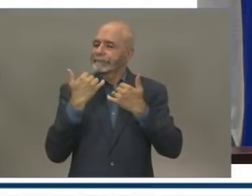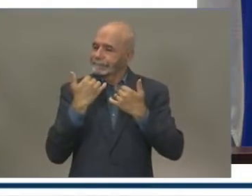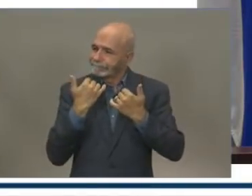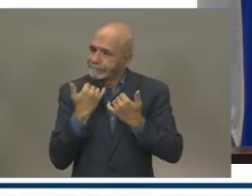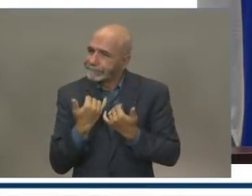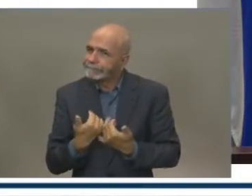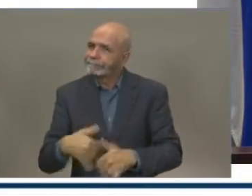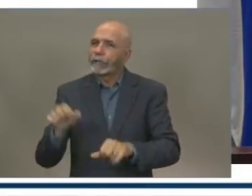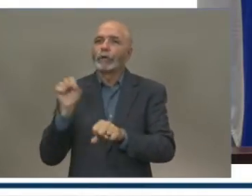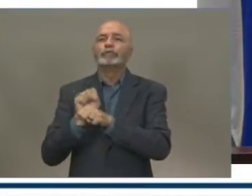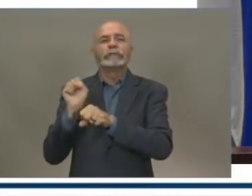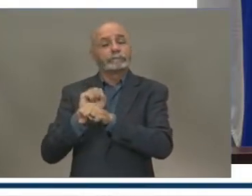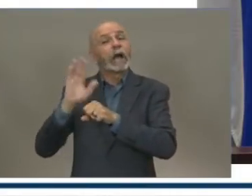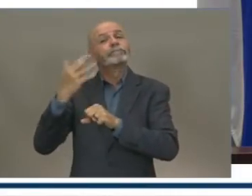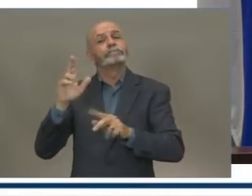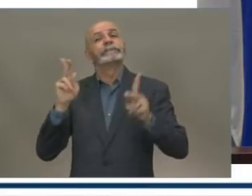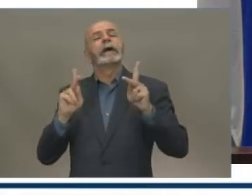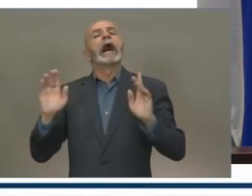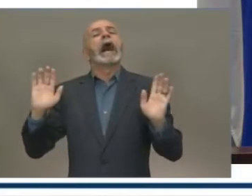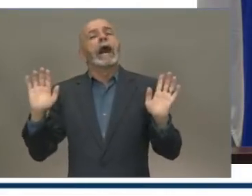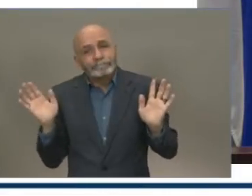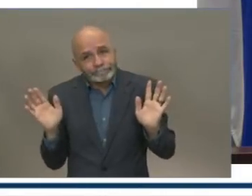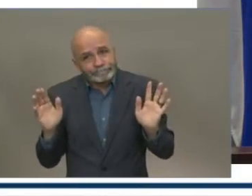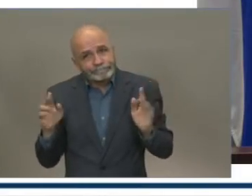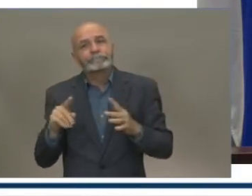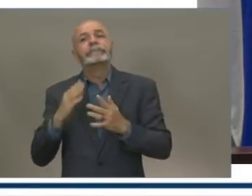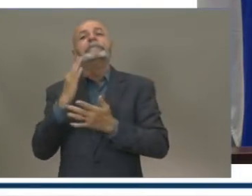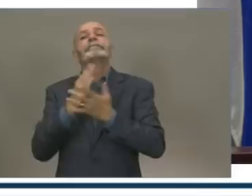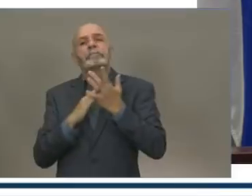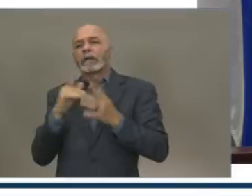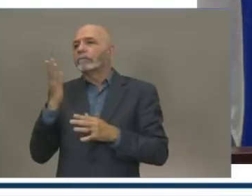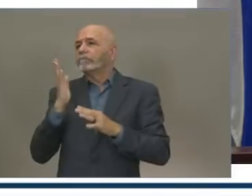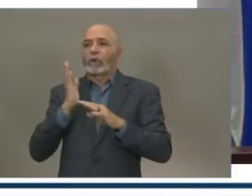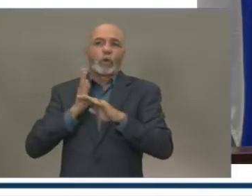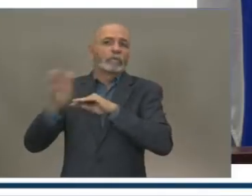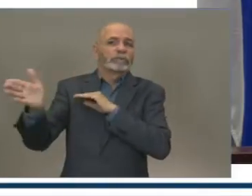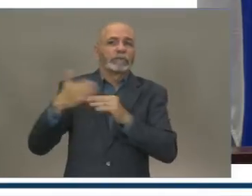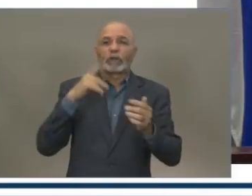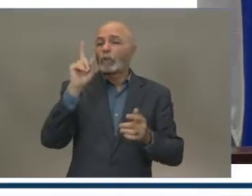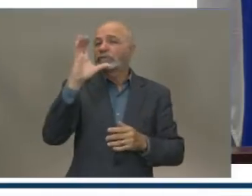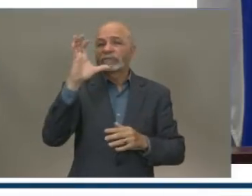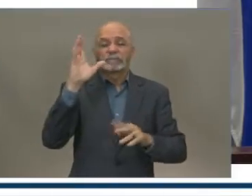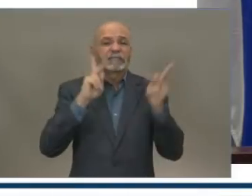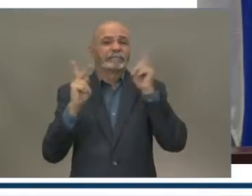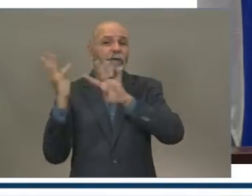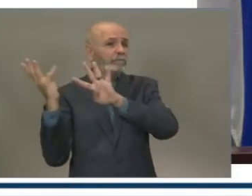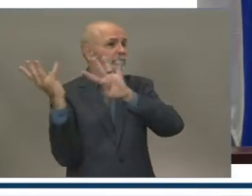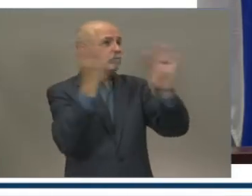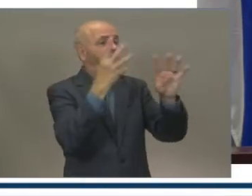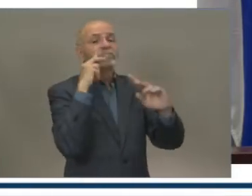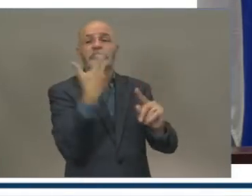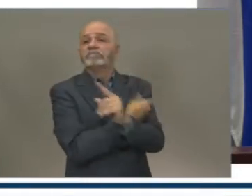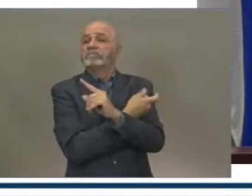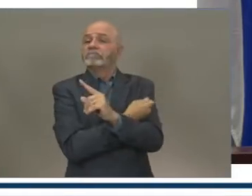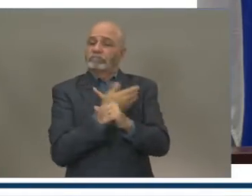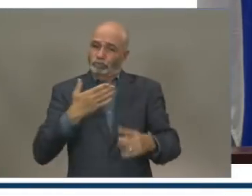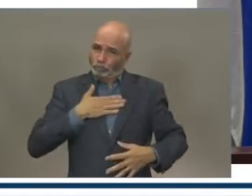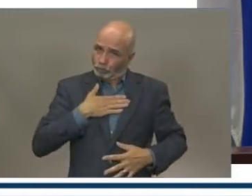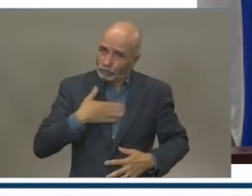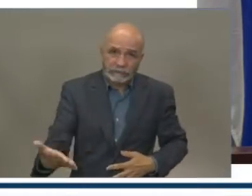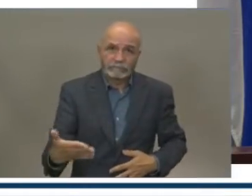day that are coming looking to start their vaccine series, and certainly, unfortunately, some of them in an inappropriate way